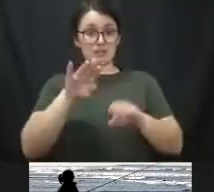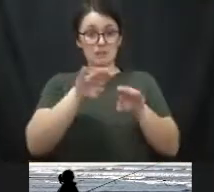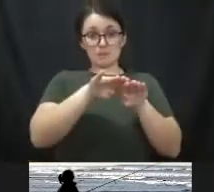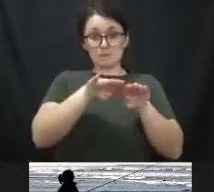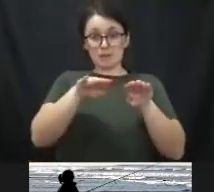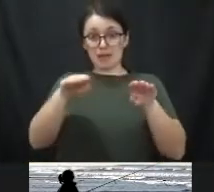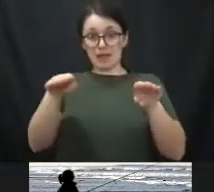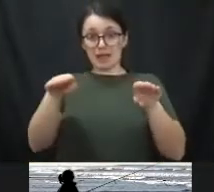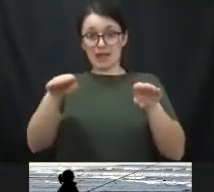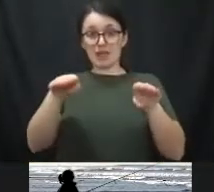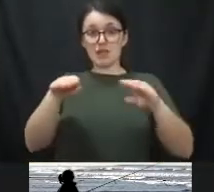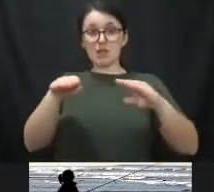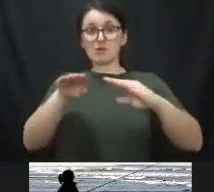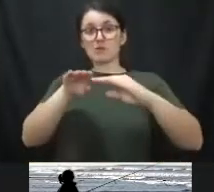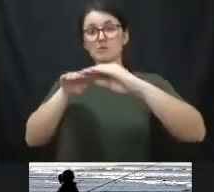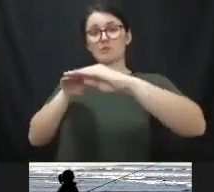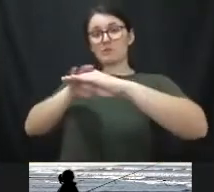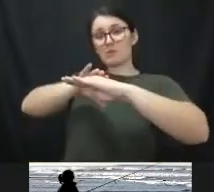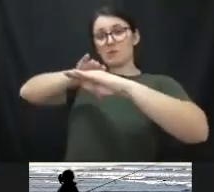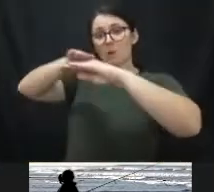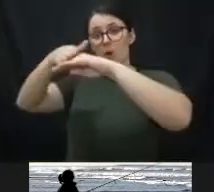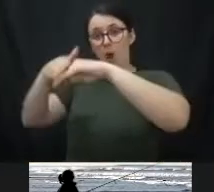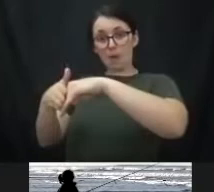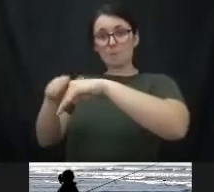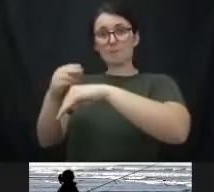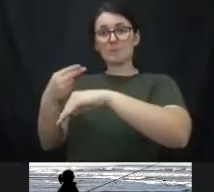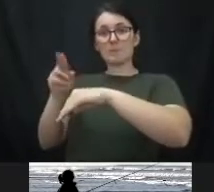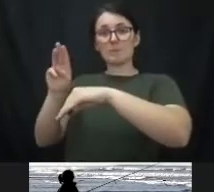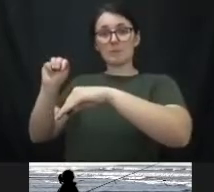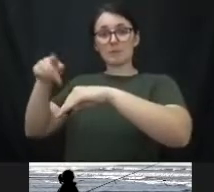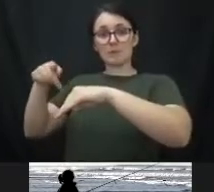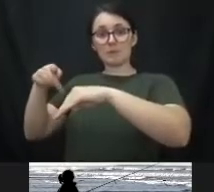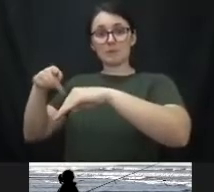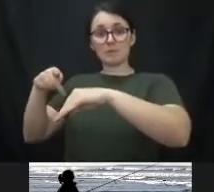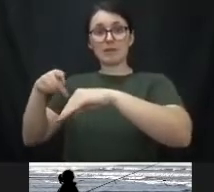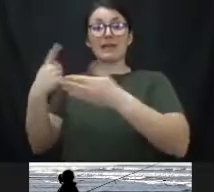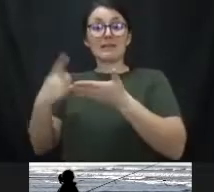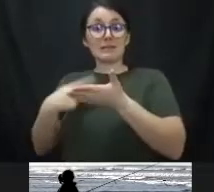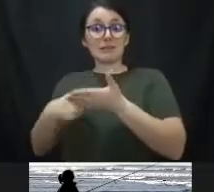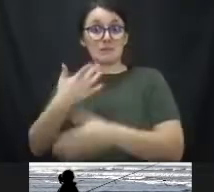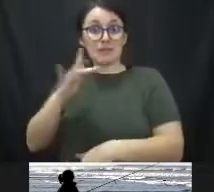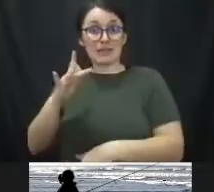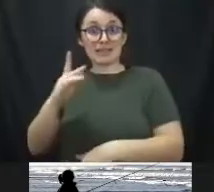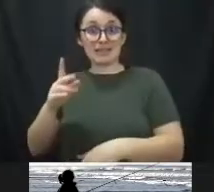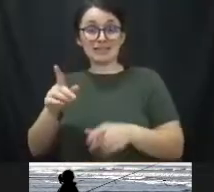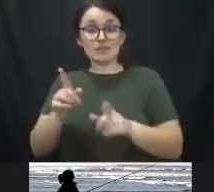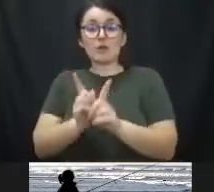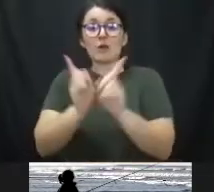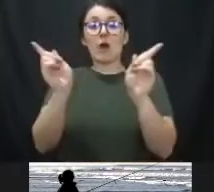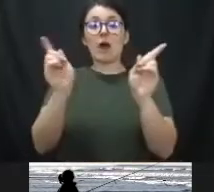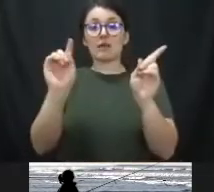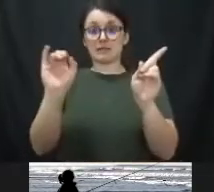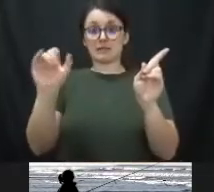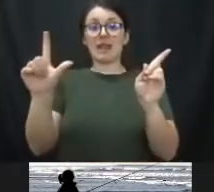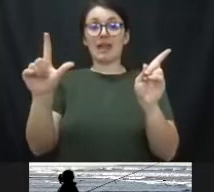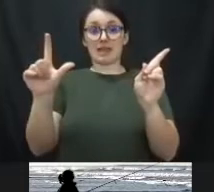dorsal hump. Knuckles. If we're lucky, we'll see the tail fluke. We call it